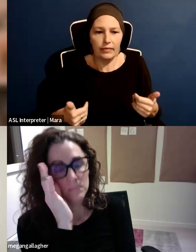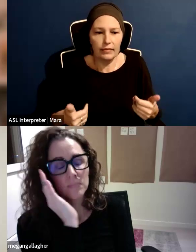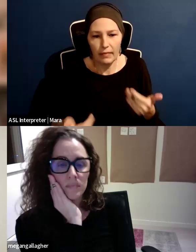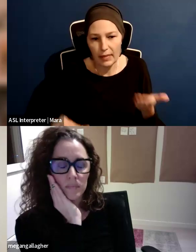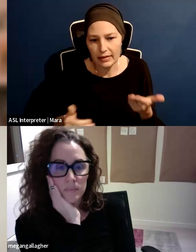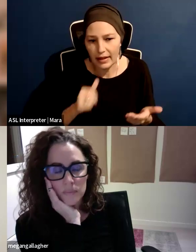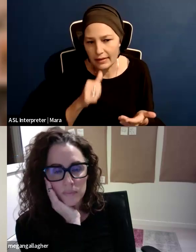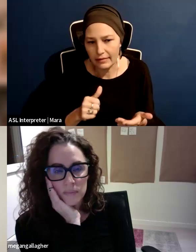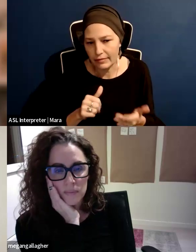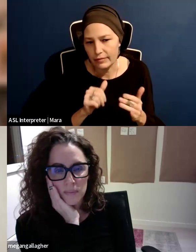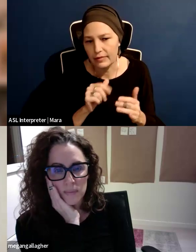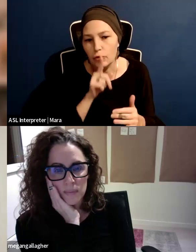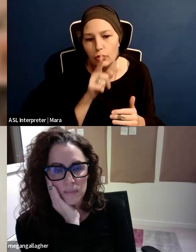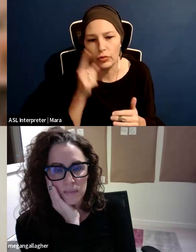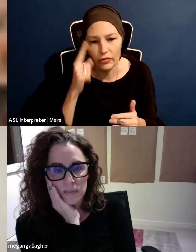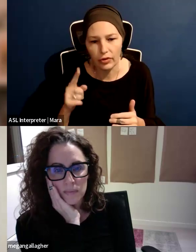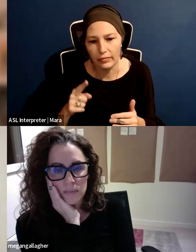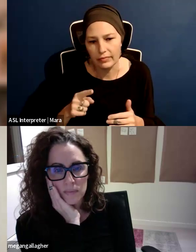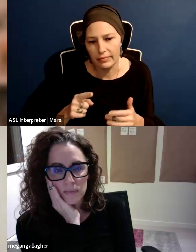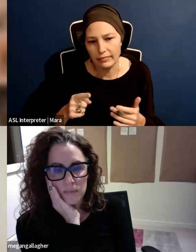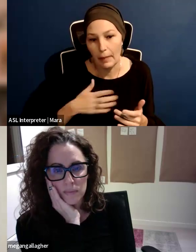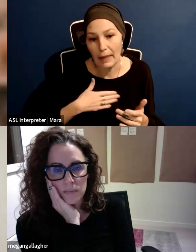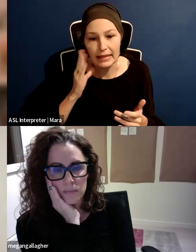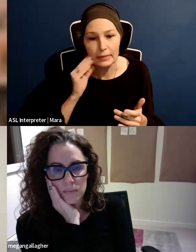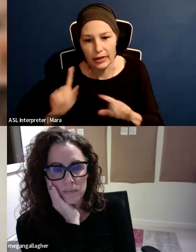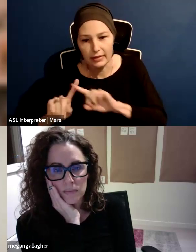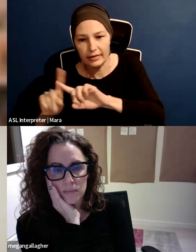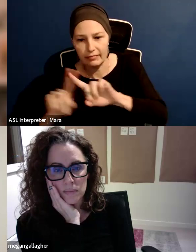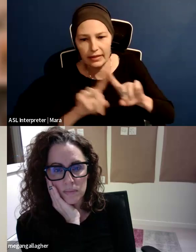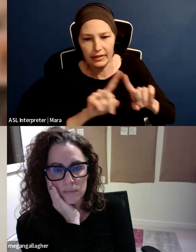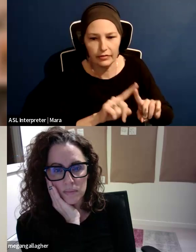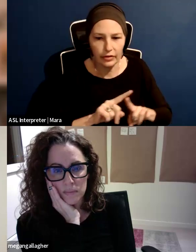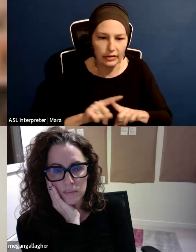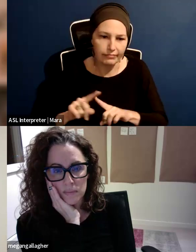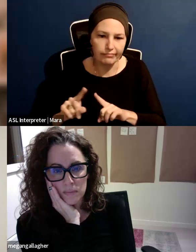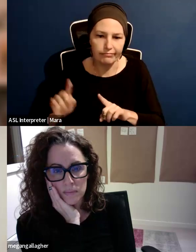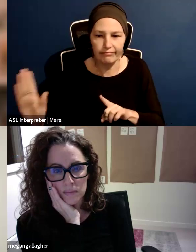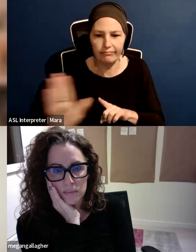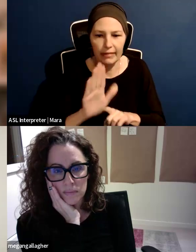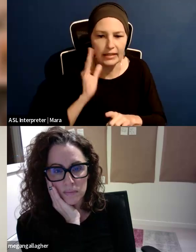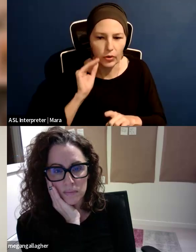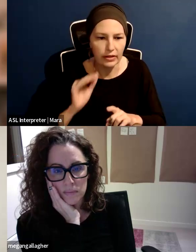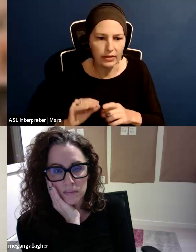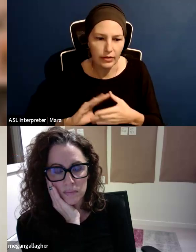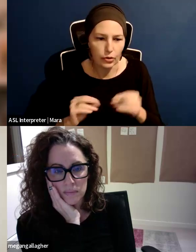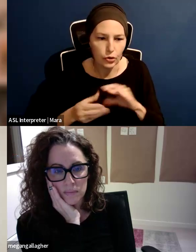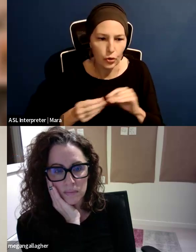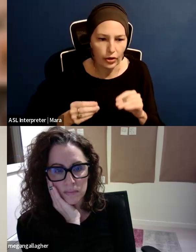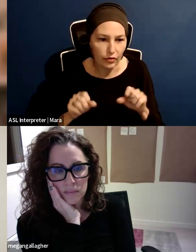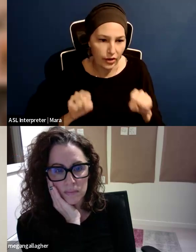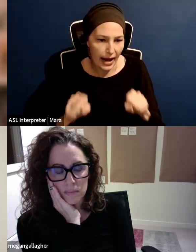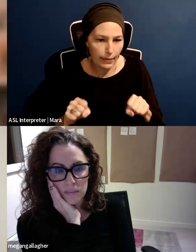lot of ways it alienates the disabled population. And I feel like what I found so moving about this, my greatest moments of